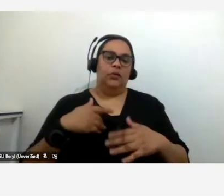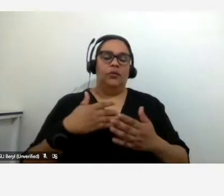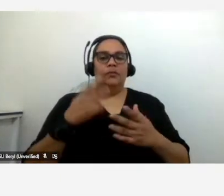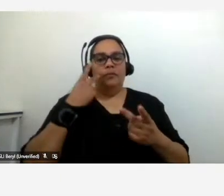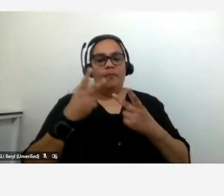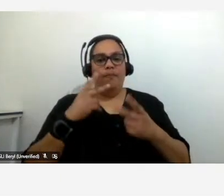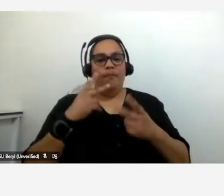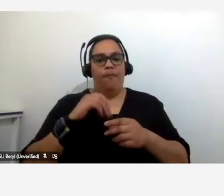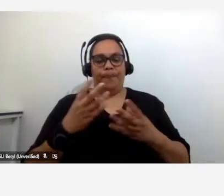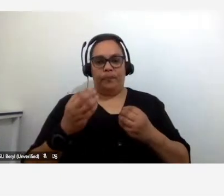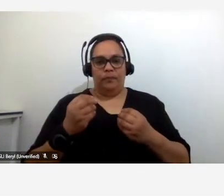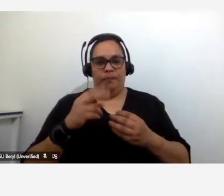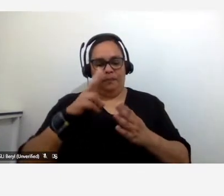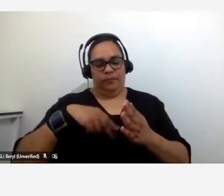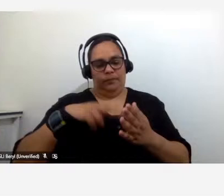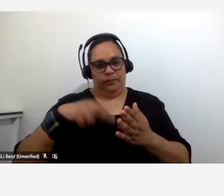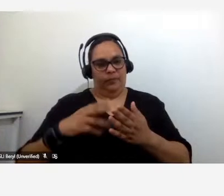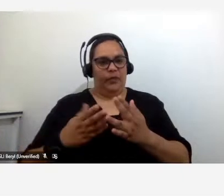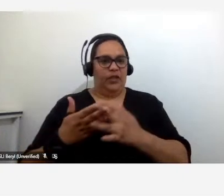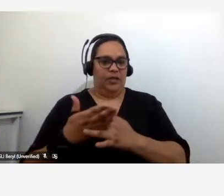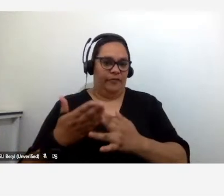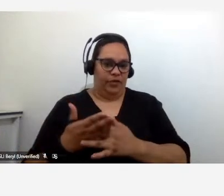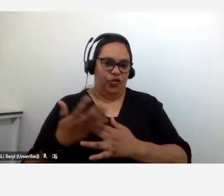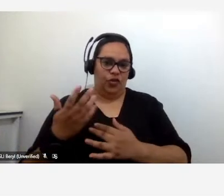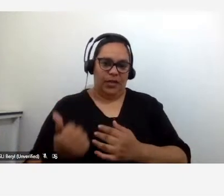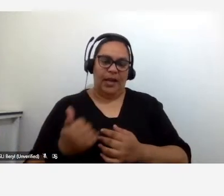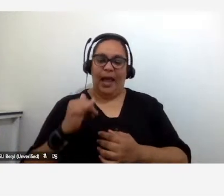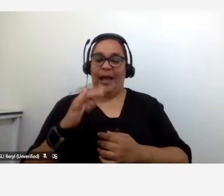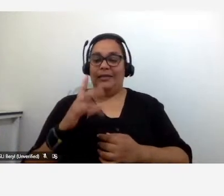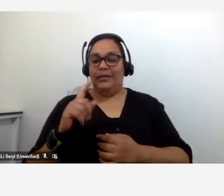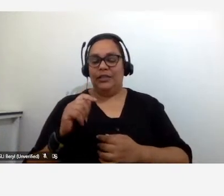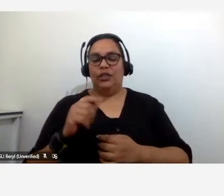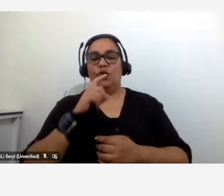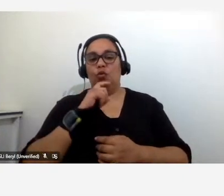that in our number of literacy interventions, our ICT